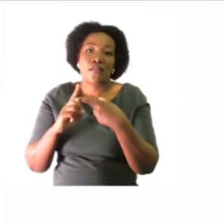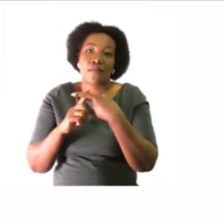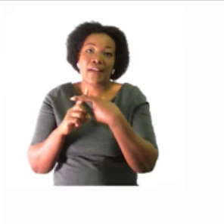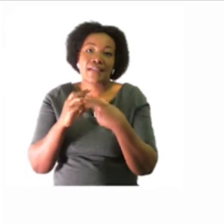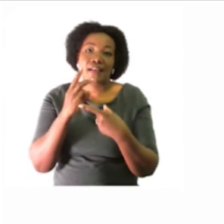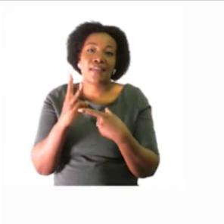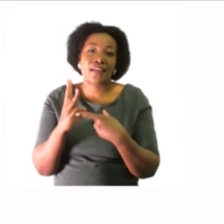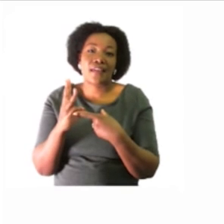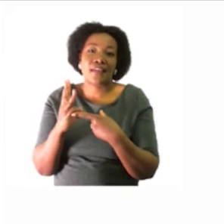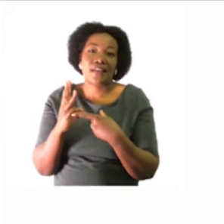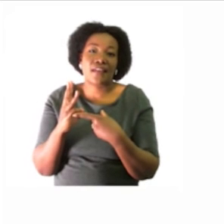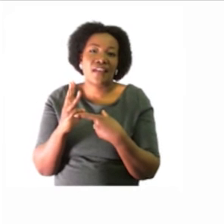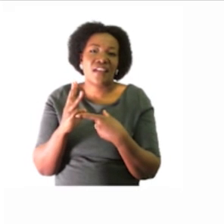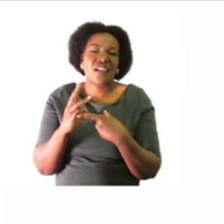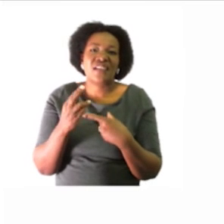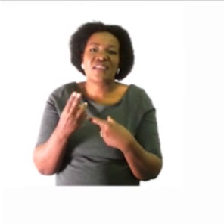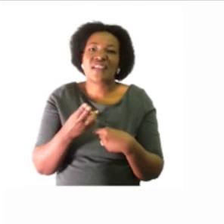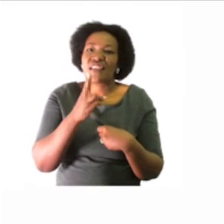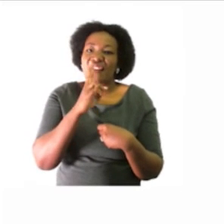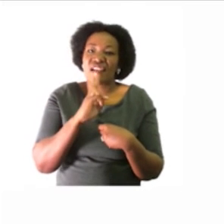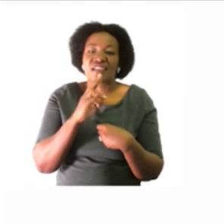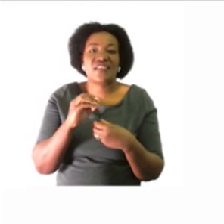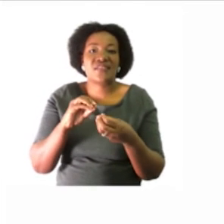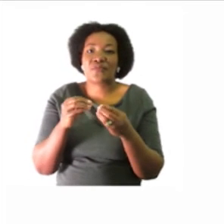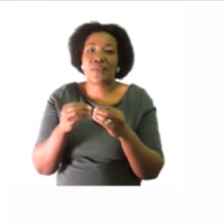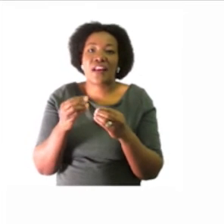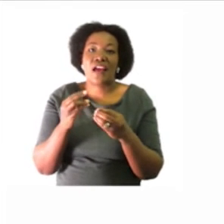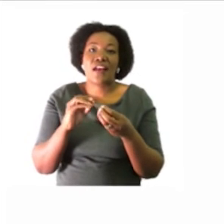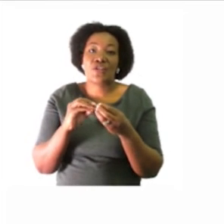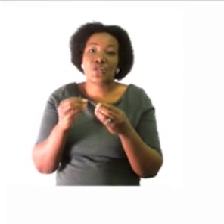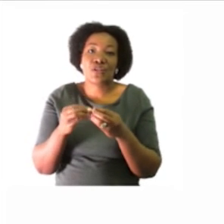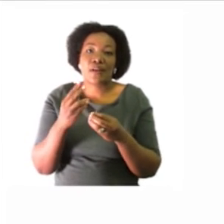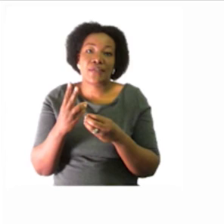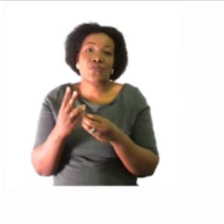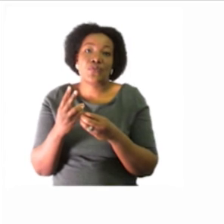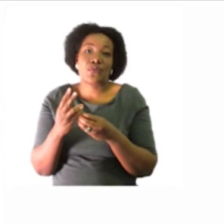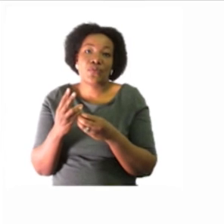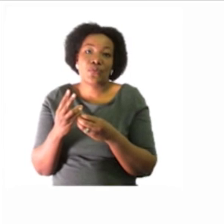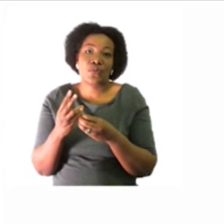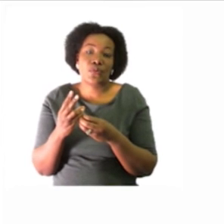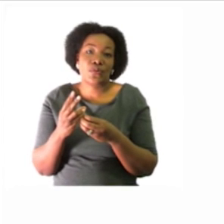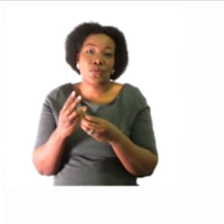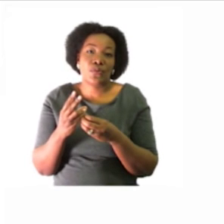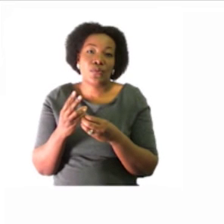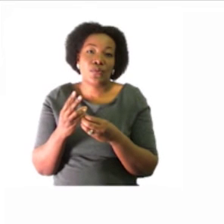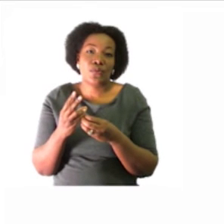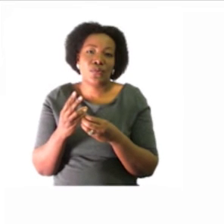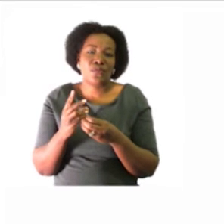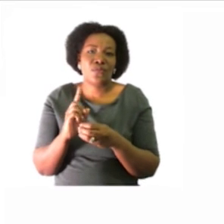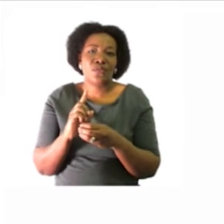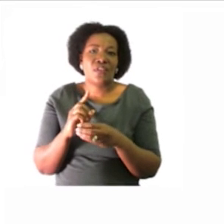can see the answer is also supposed to be 2 because there are 2 spaces for the answer. What are you supposed to be